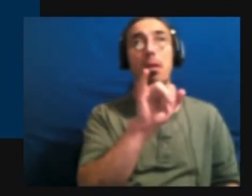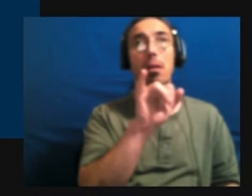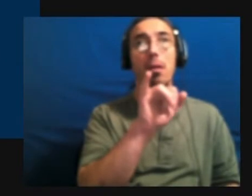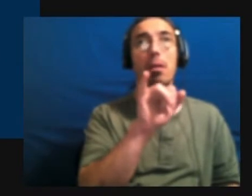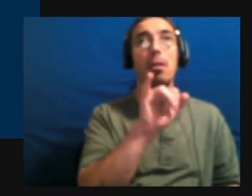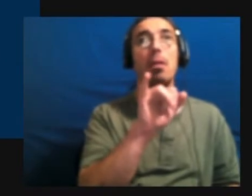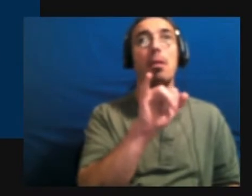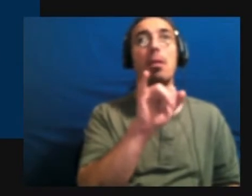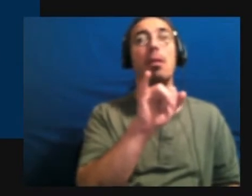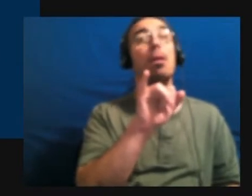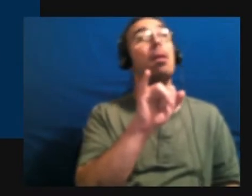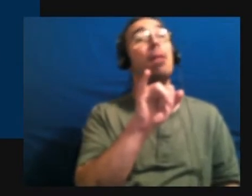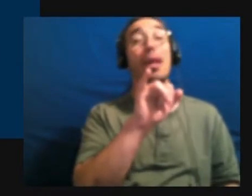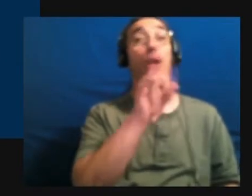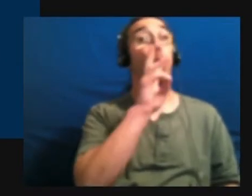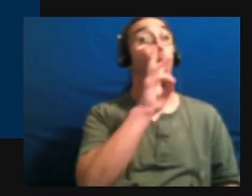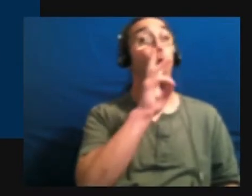seating.